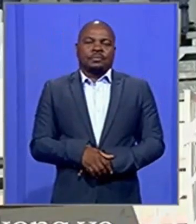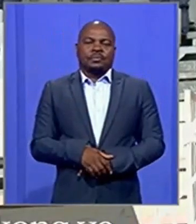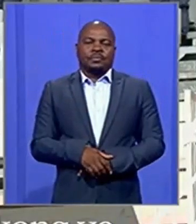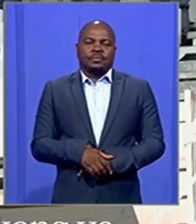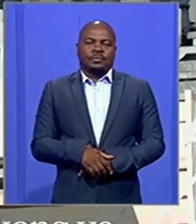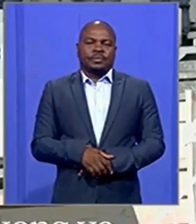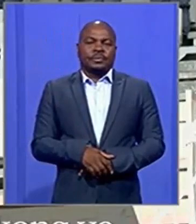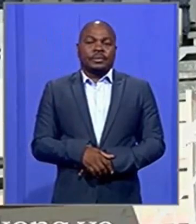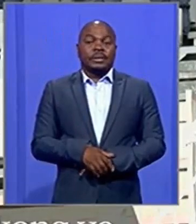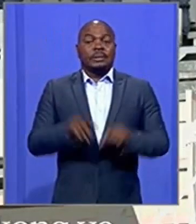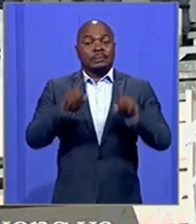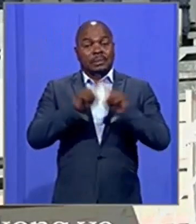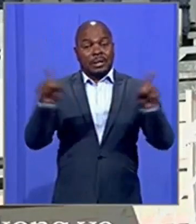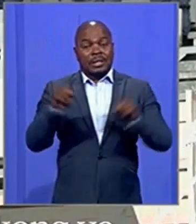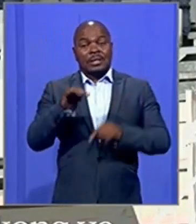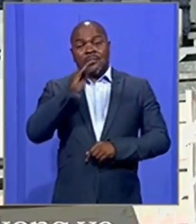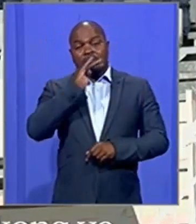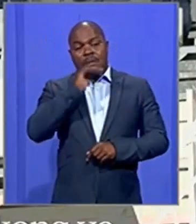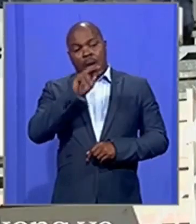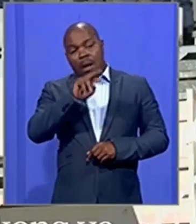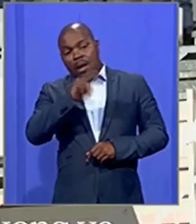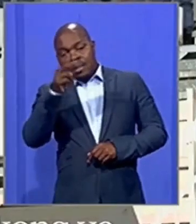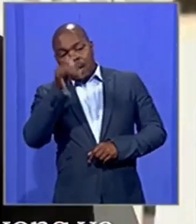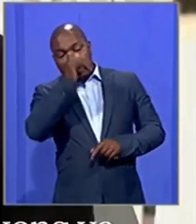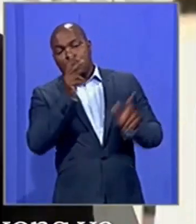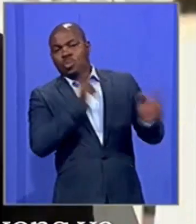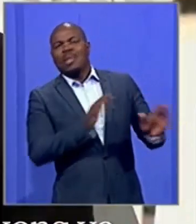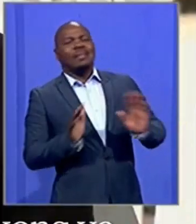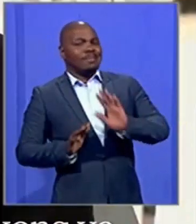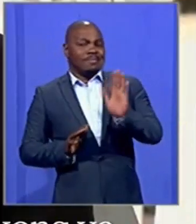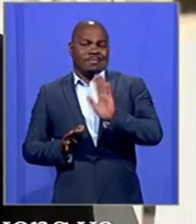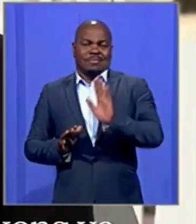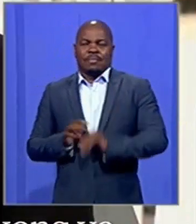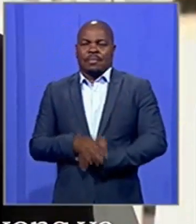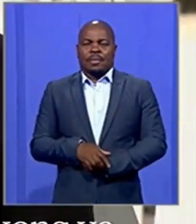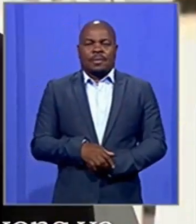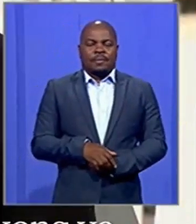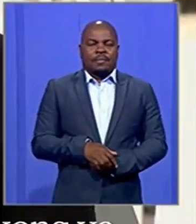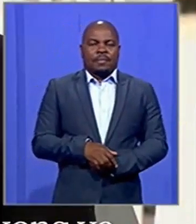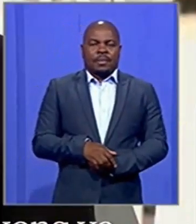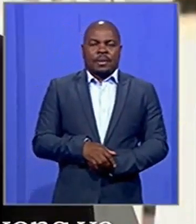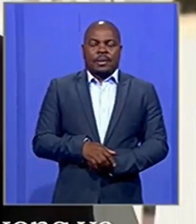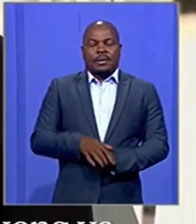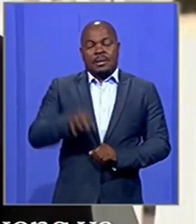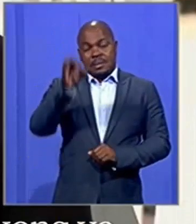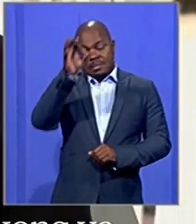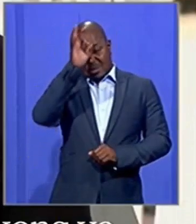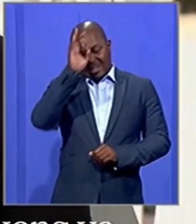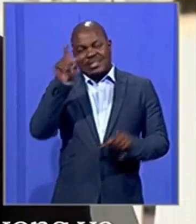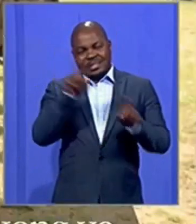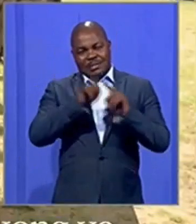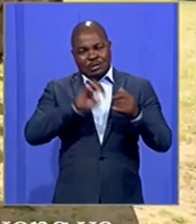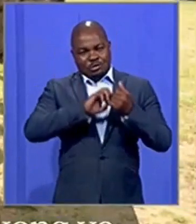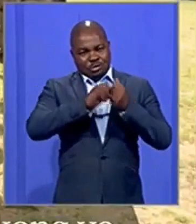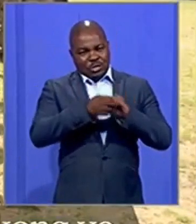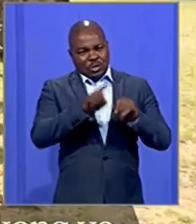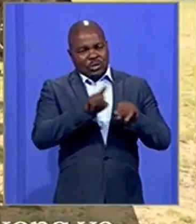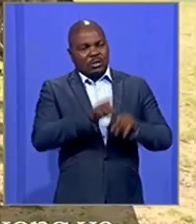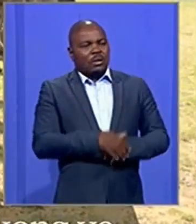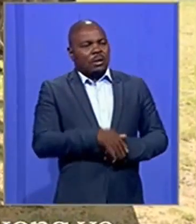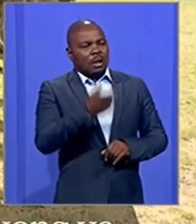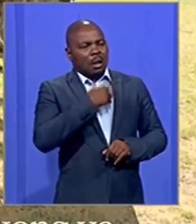kitla se dira gore ba lebale mefuta e mengwe ya bosenyi. SABC will also intensify efforts to combat